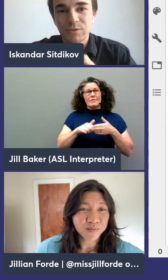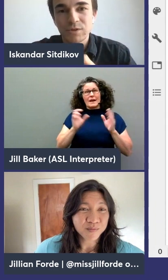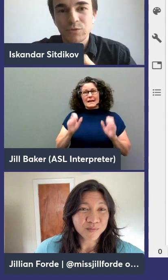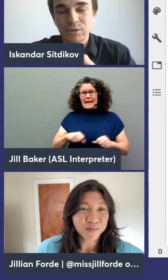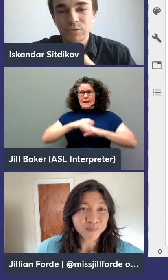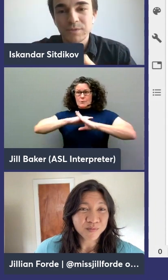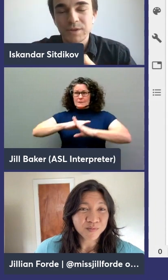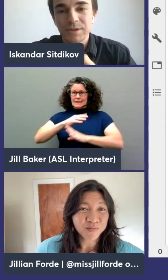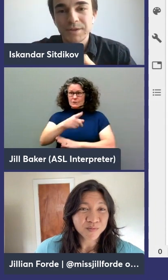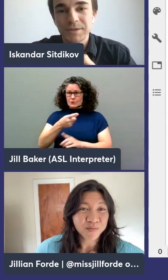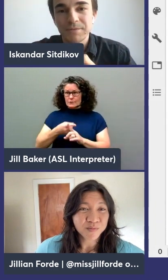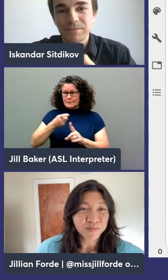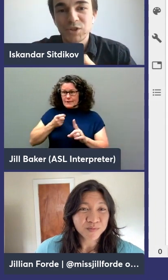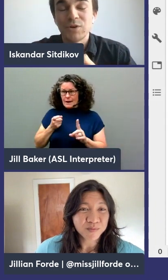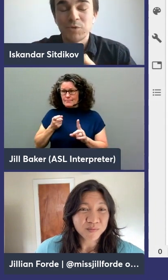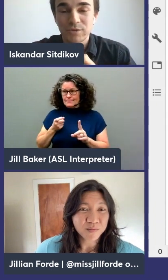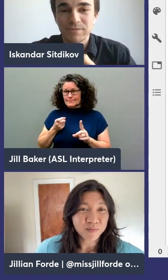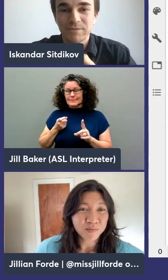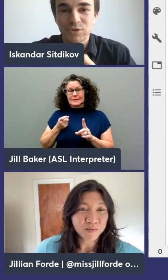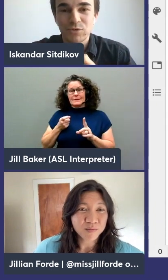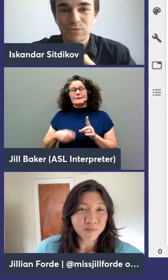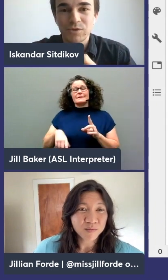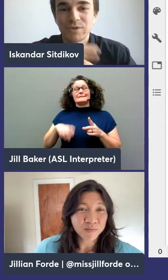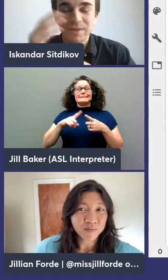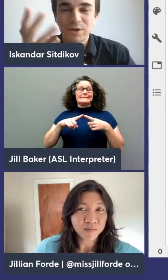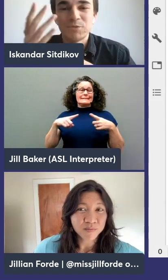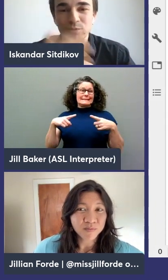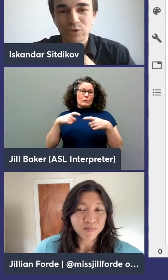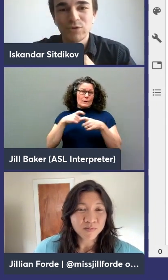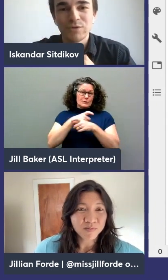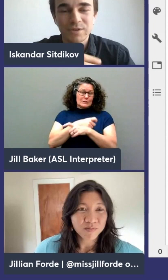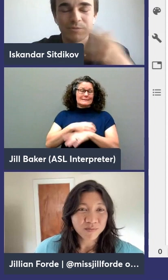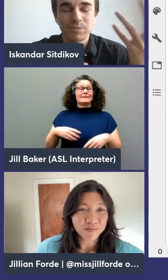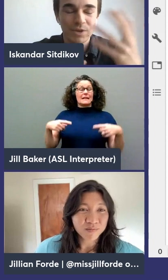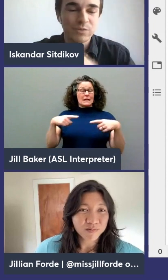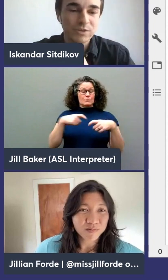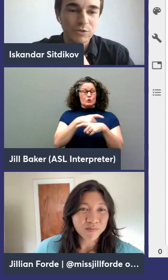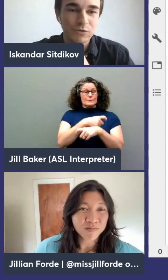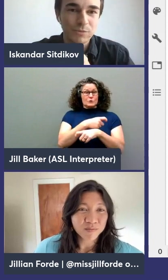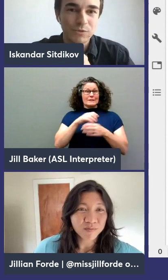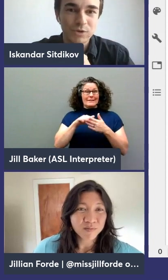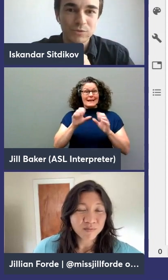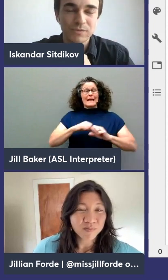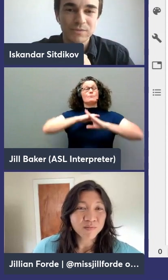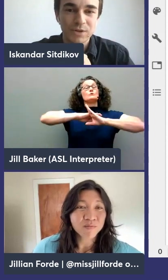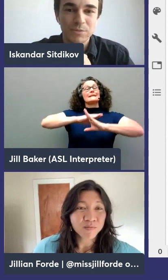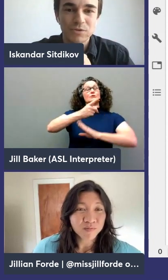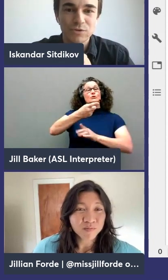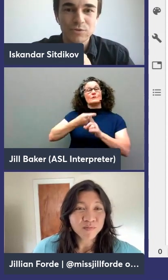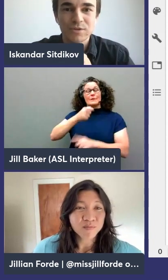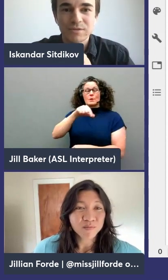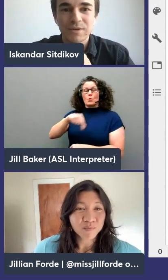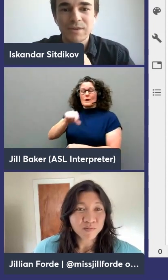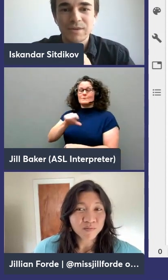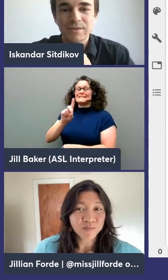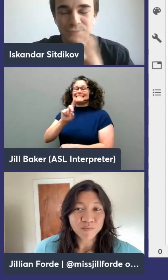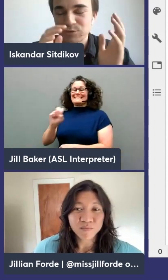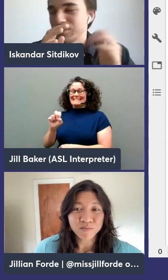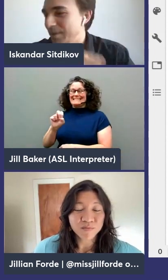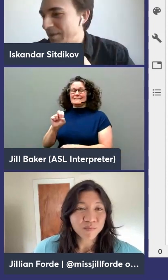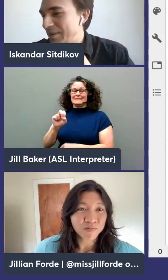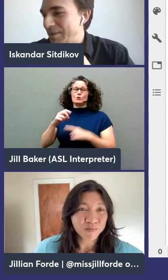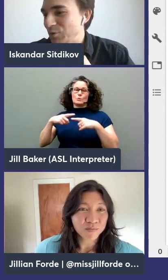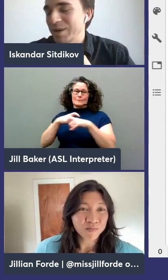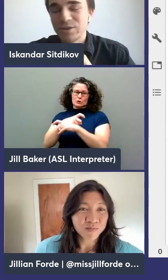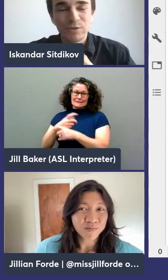protect you from the quantum decryption. So there are encryption protocols that can protect you from quantum decryption.